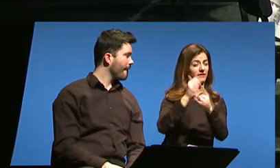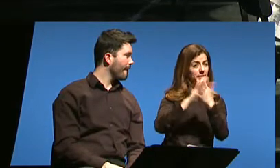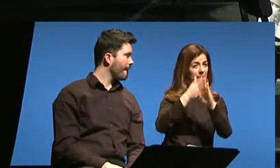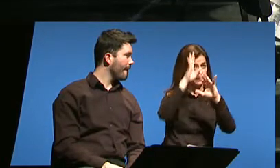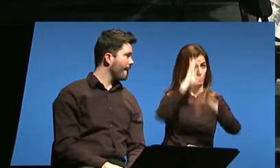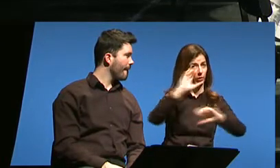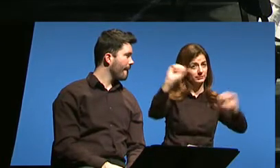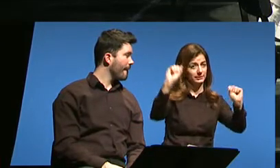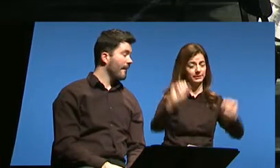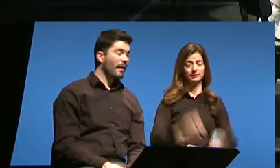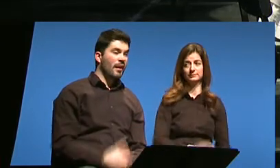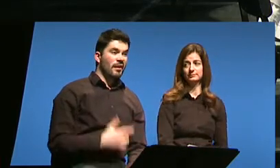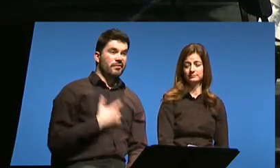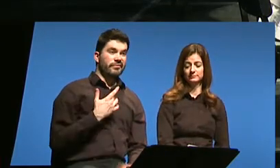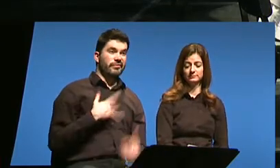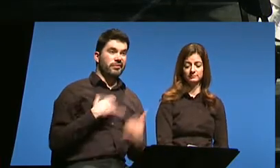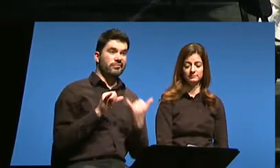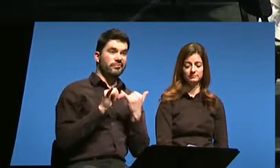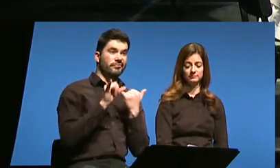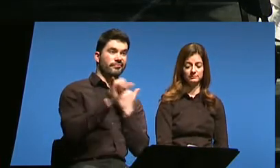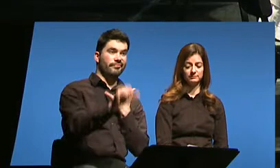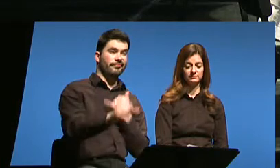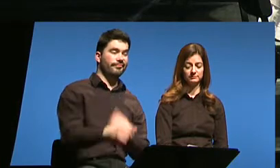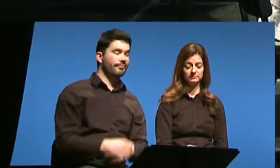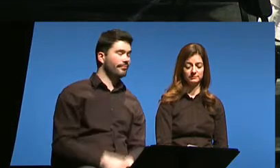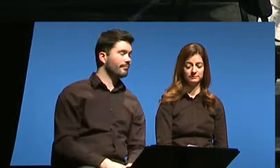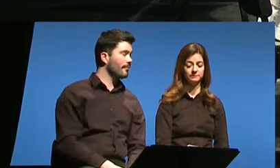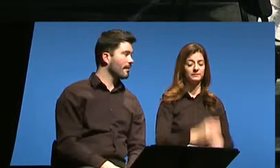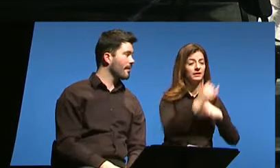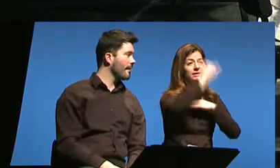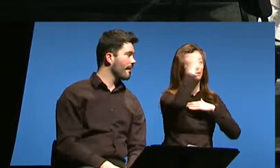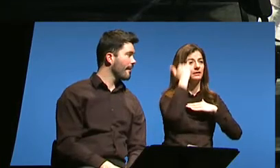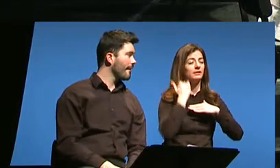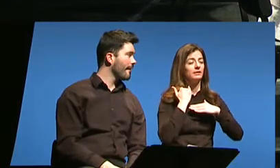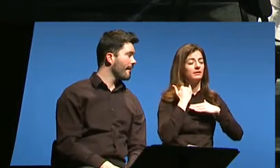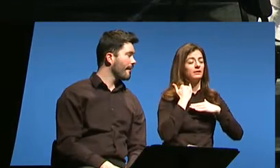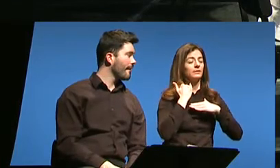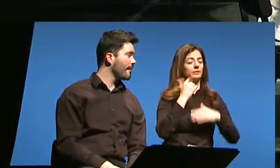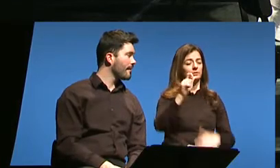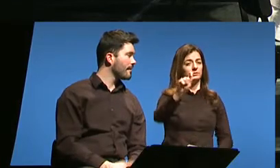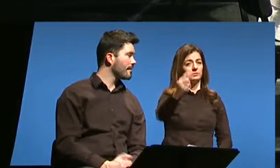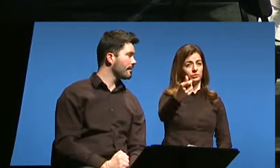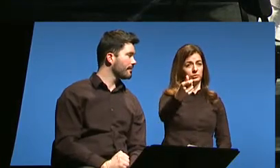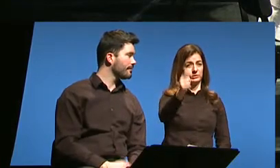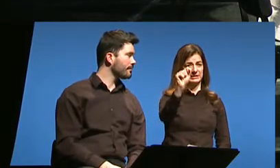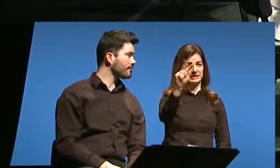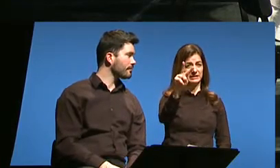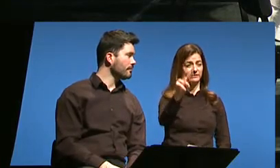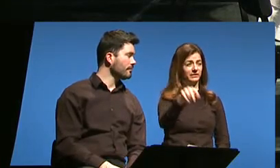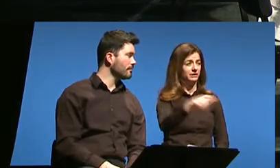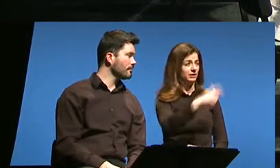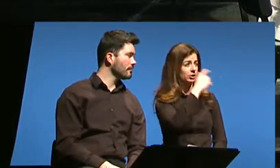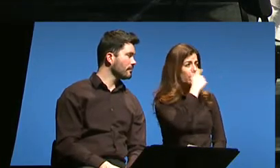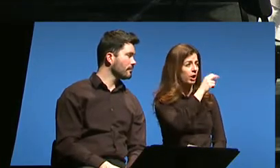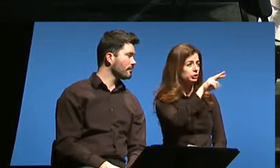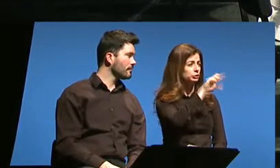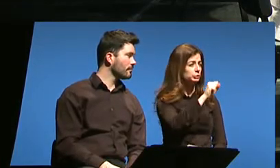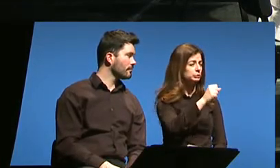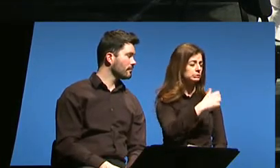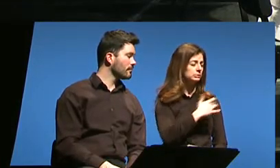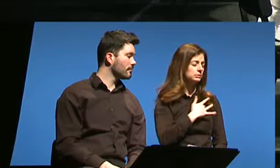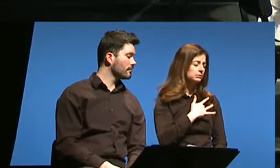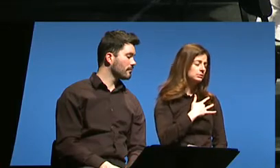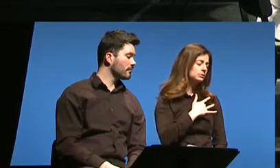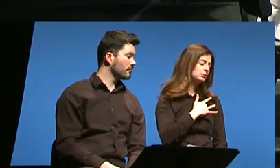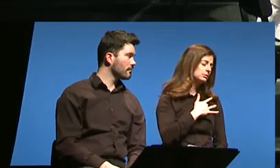like a lifetime ago. I'm disheartened every time I turn on the TV or hear the news. The travel